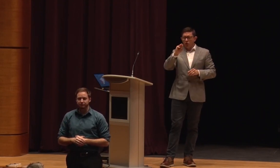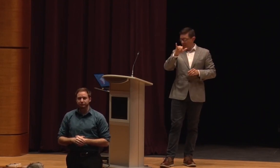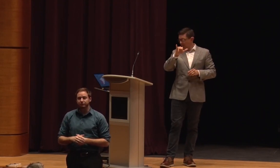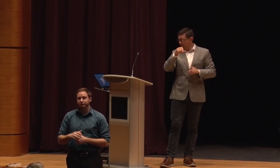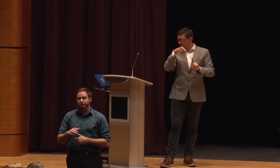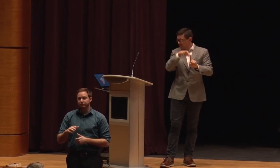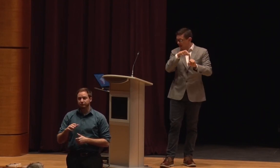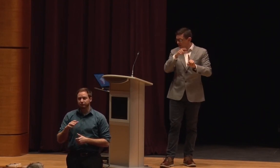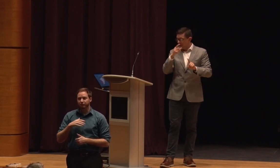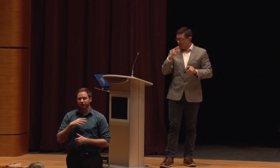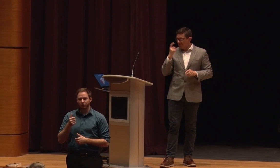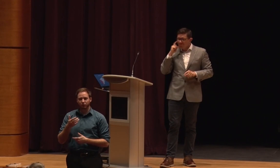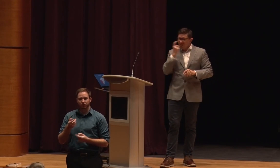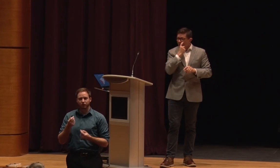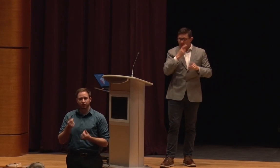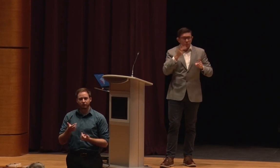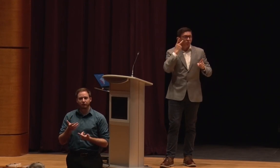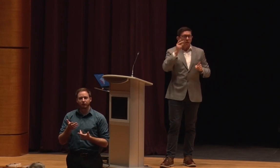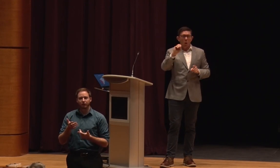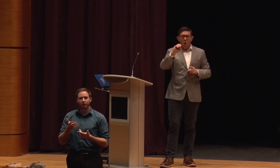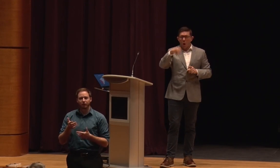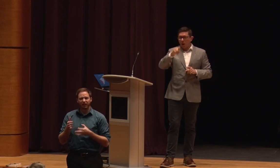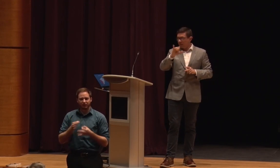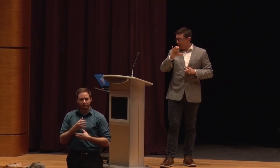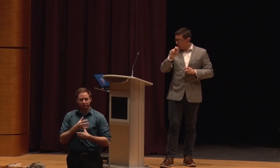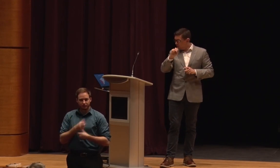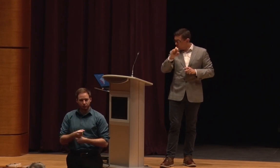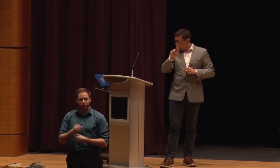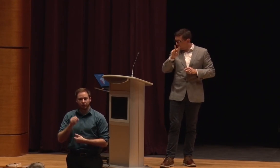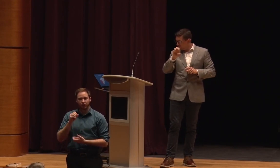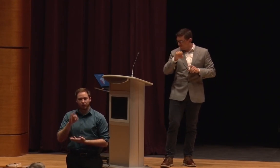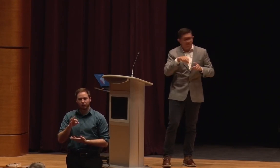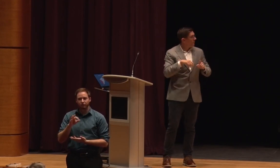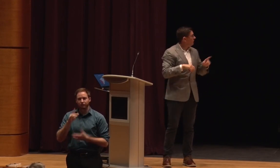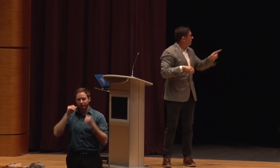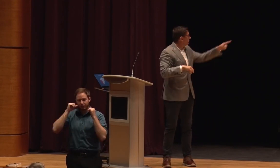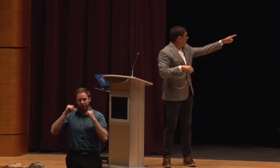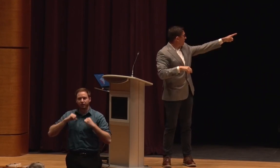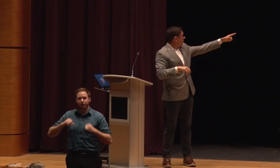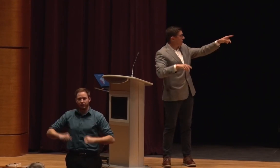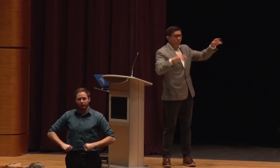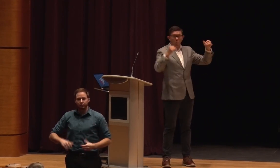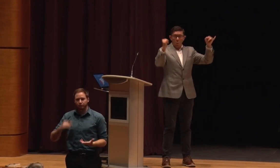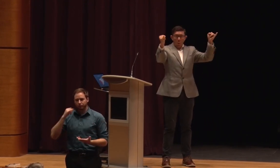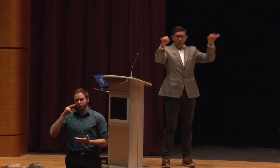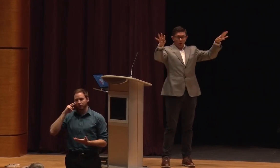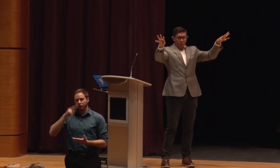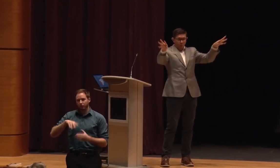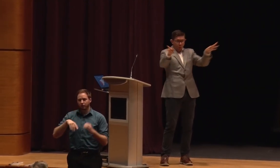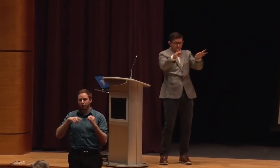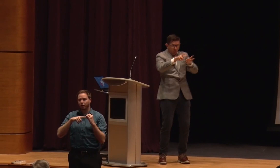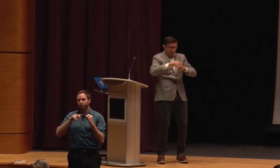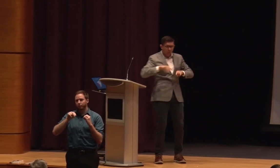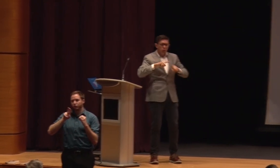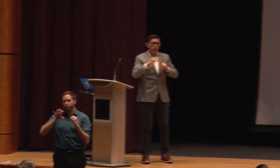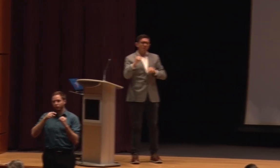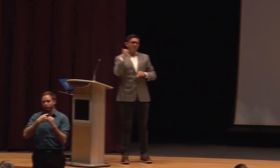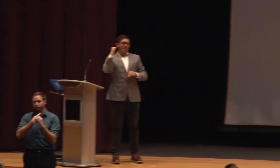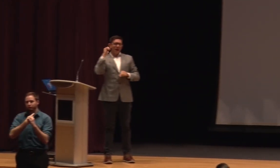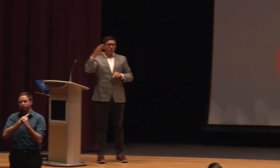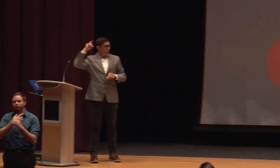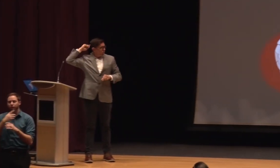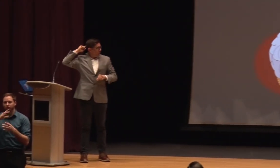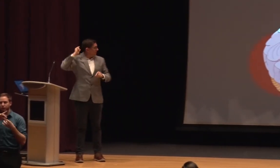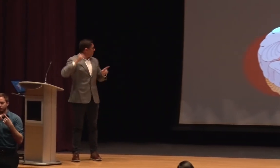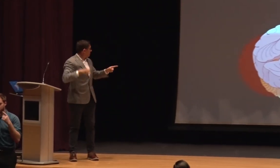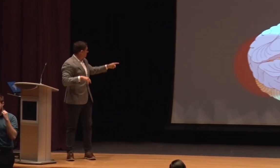And just give a little bit of a summary of the anatomy. So if you look at the optic nerve,